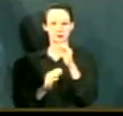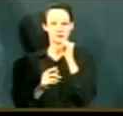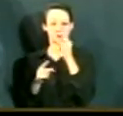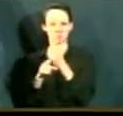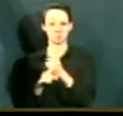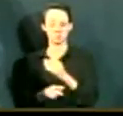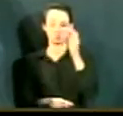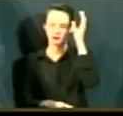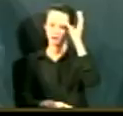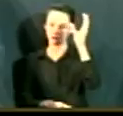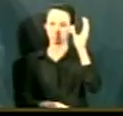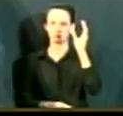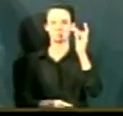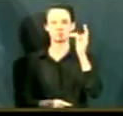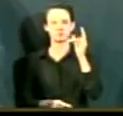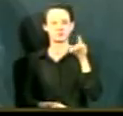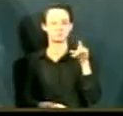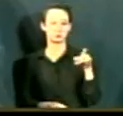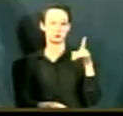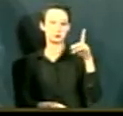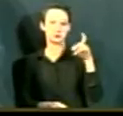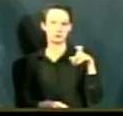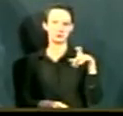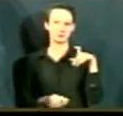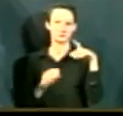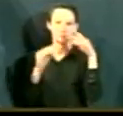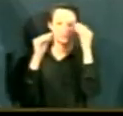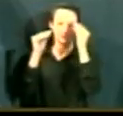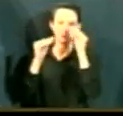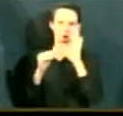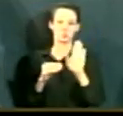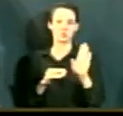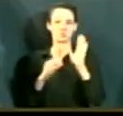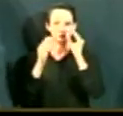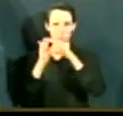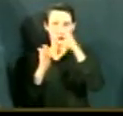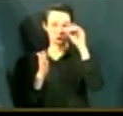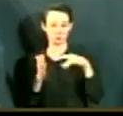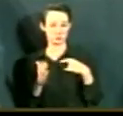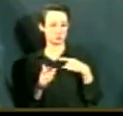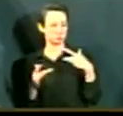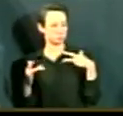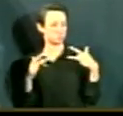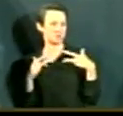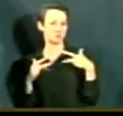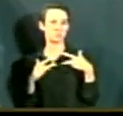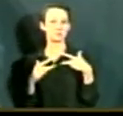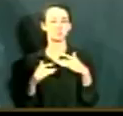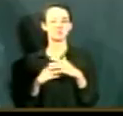concepts that are she's supposed to teach to her students. And I'm very concerned about